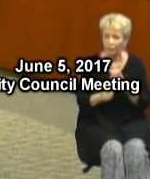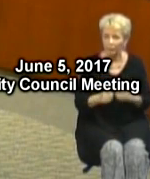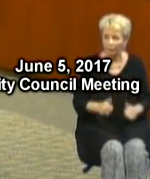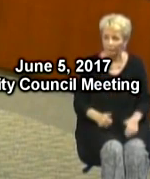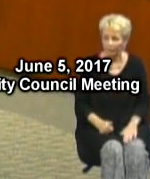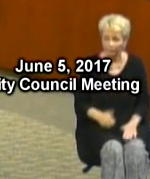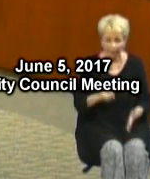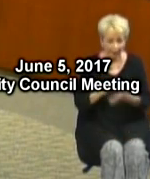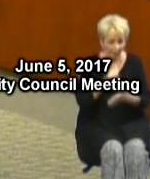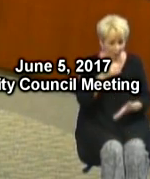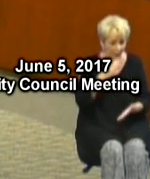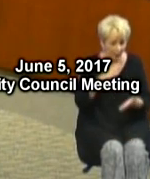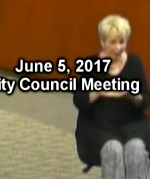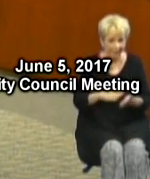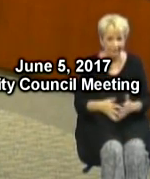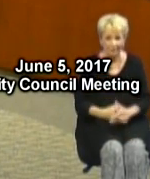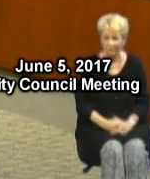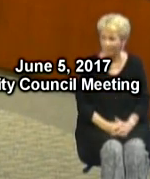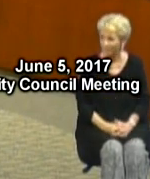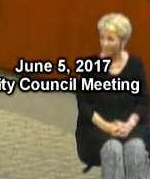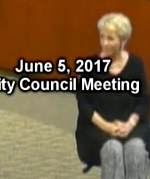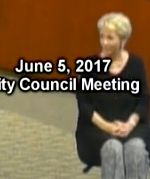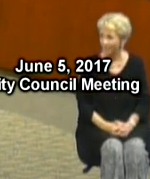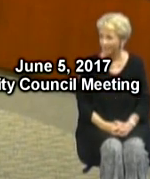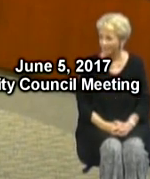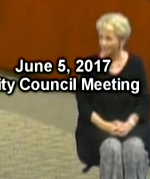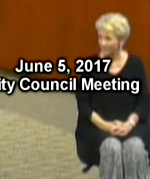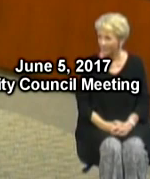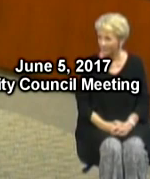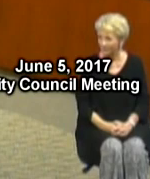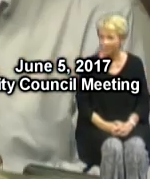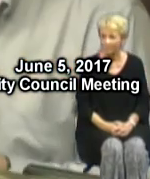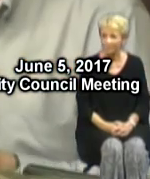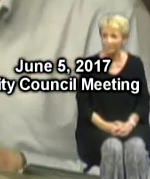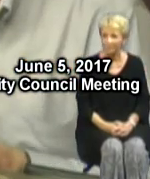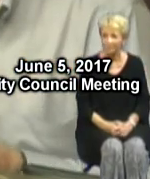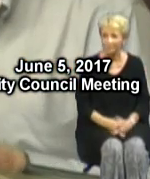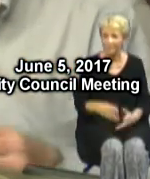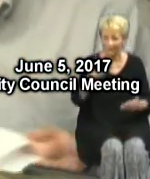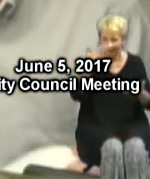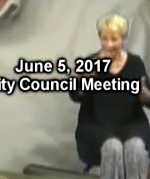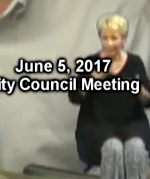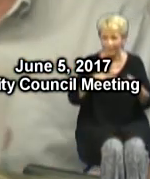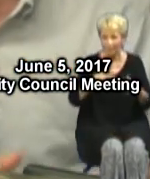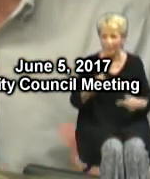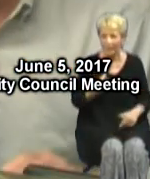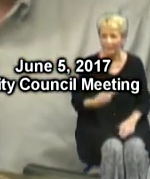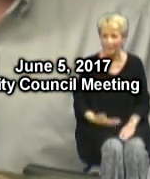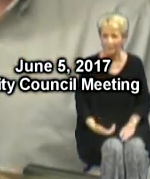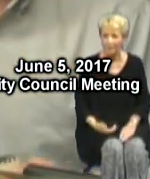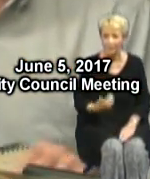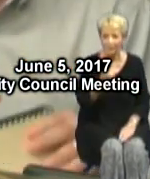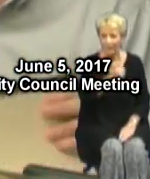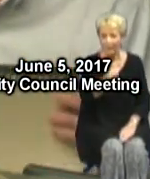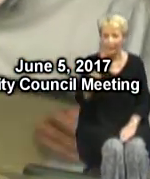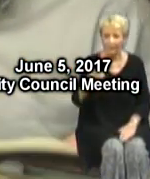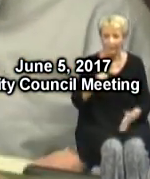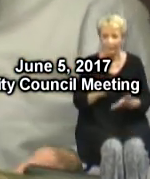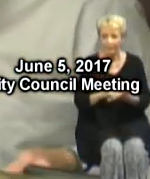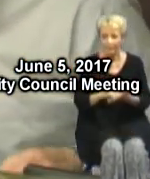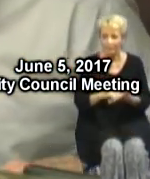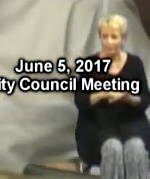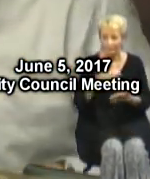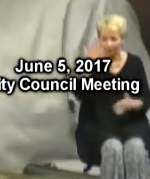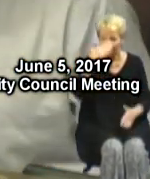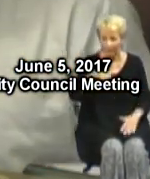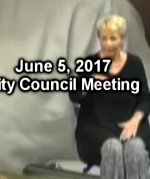That wasn't too bad, was it? That wasn't too bad. That's why I was putting it at the end of the meeting. Sorry. Is there anything else to come